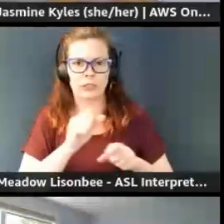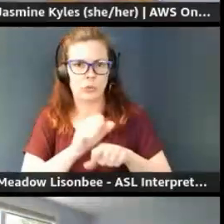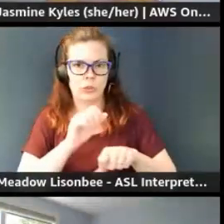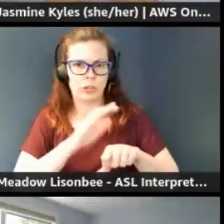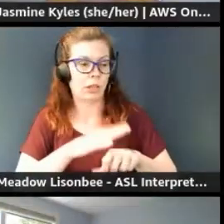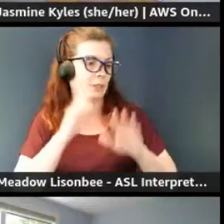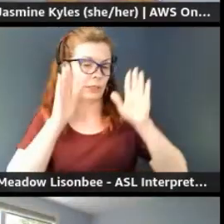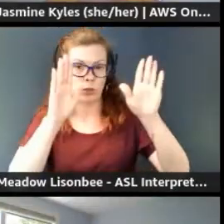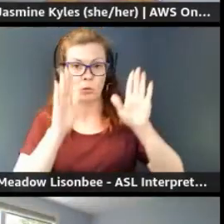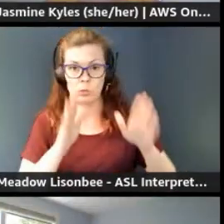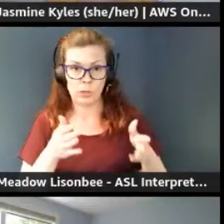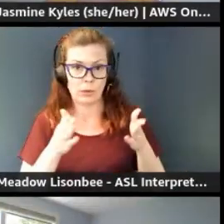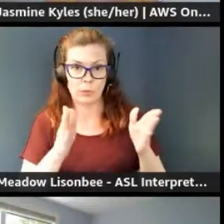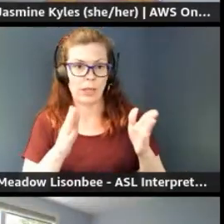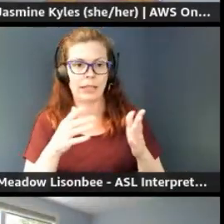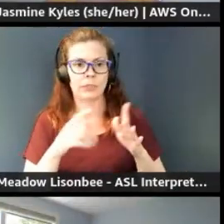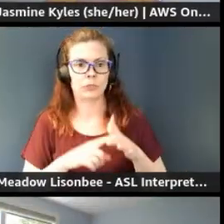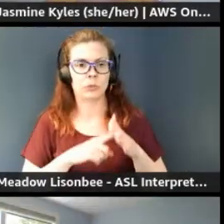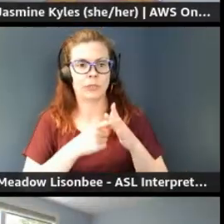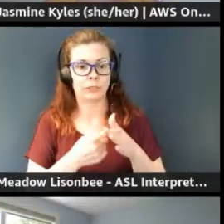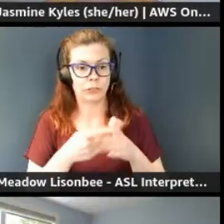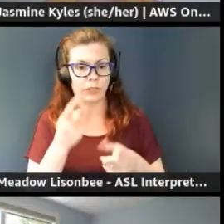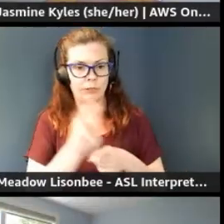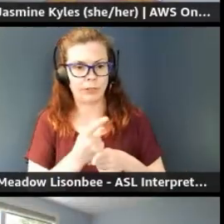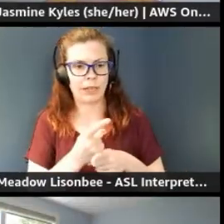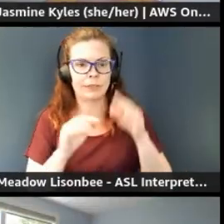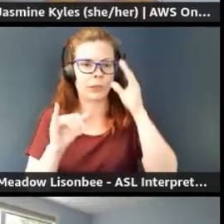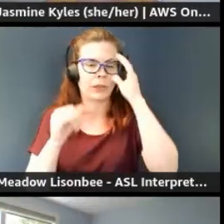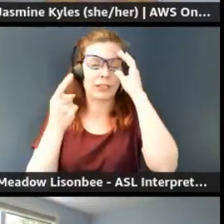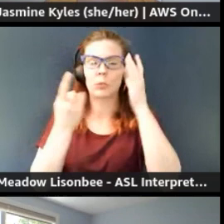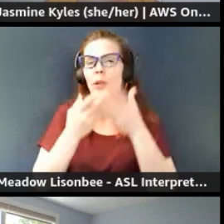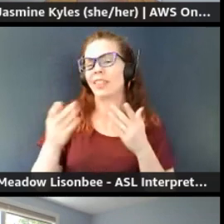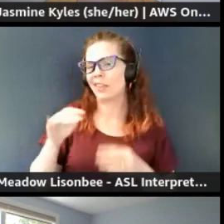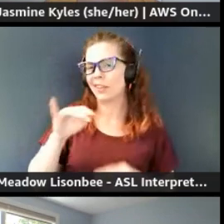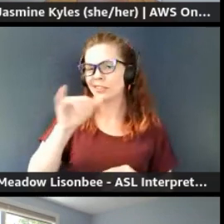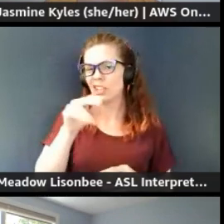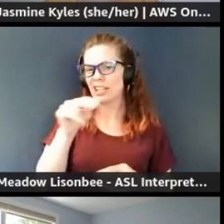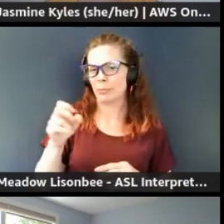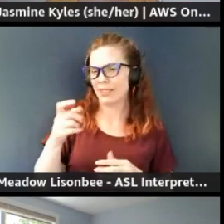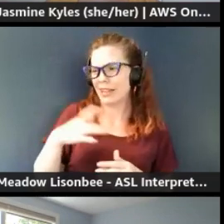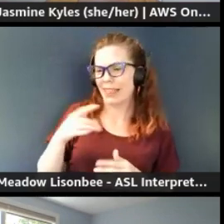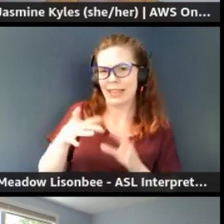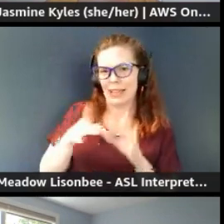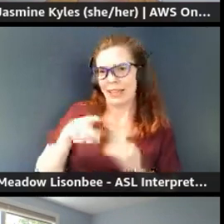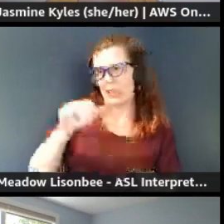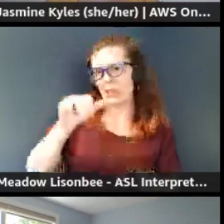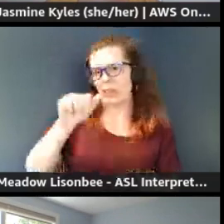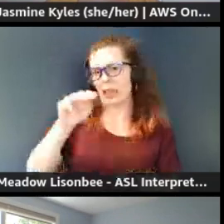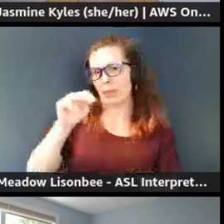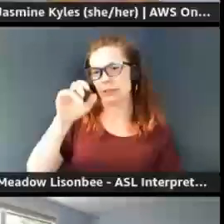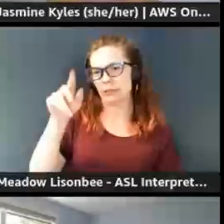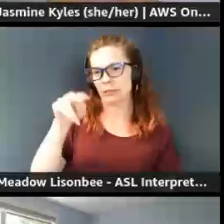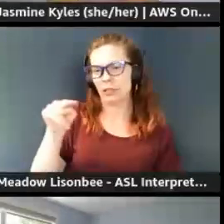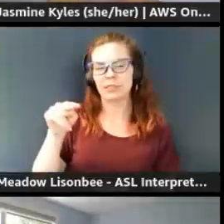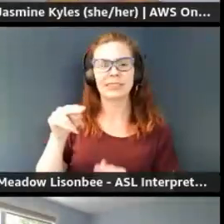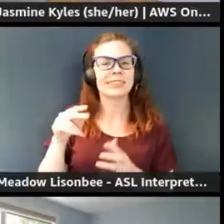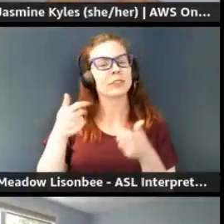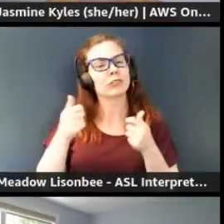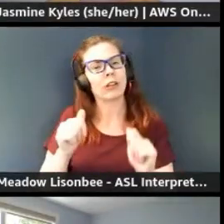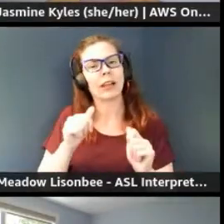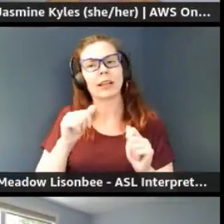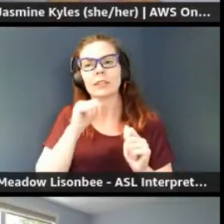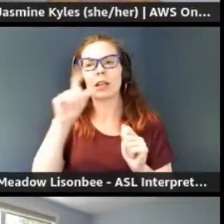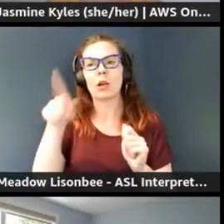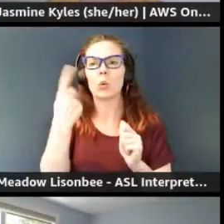a great way to kind of get started. I think, that's one of the things, Jasmine, that I always like about Amazon is trying, not only do we launch